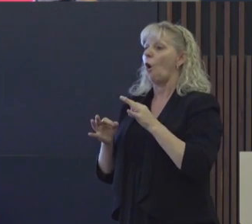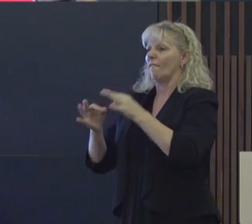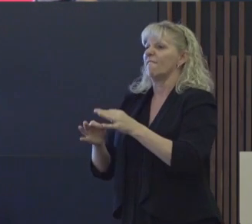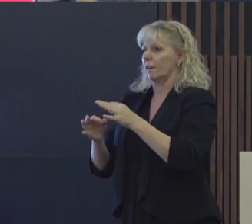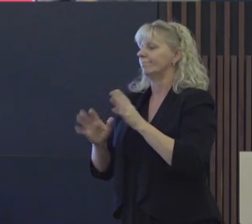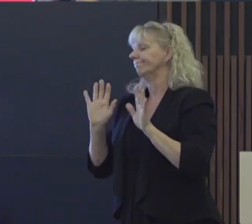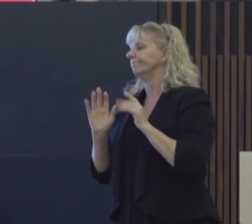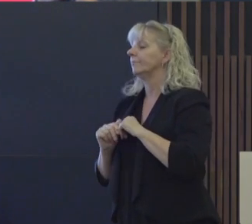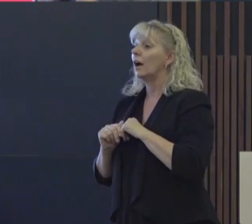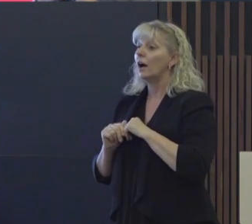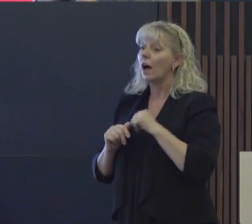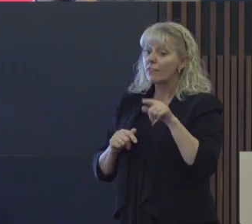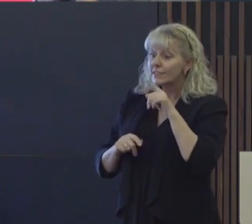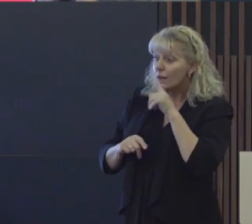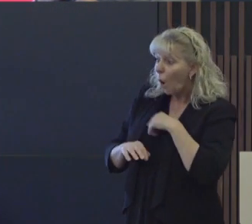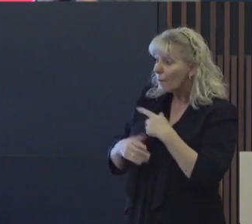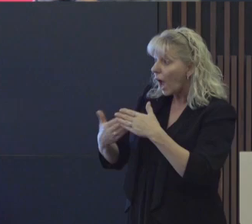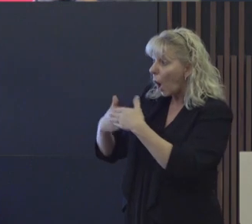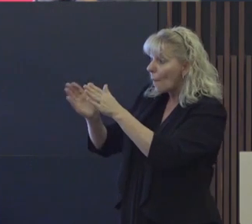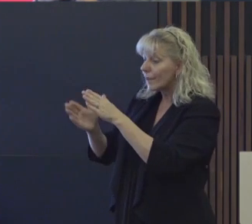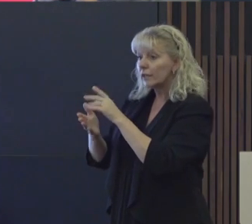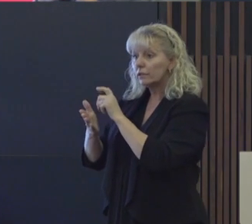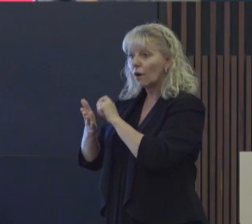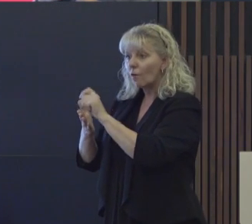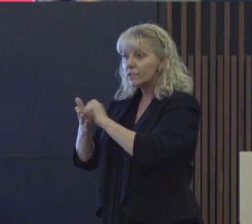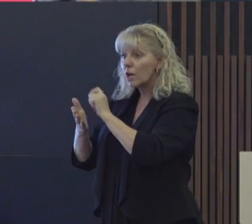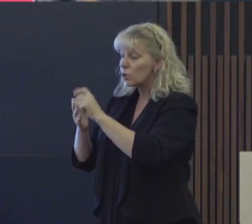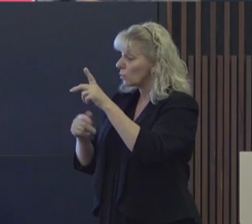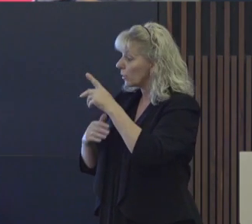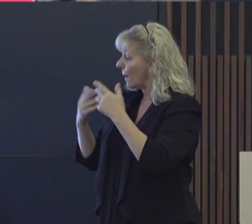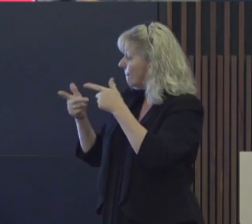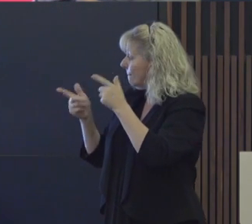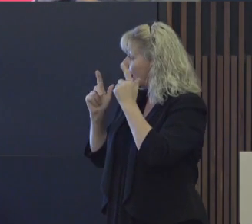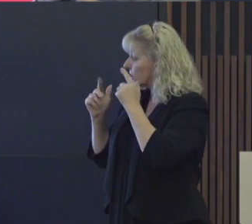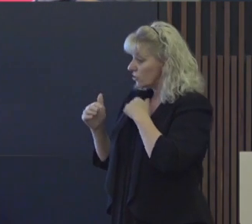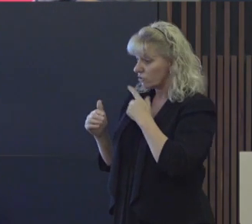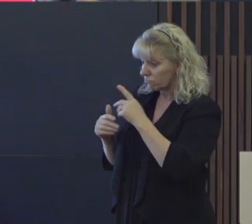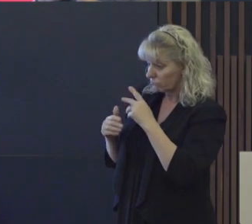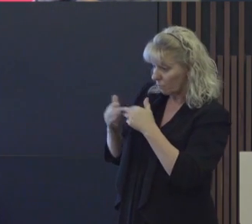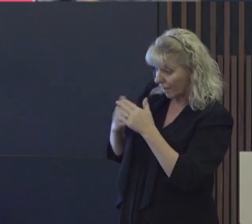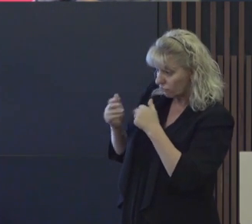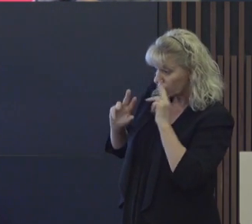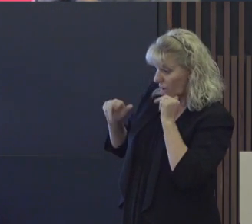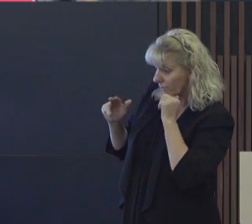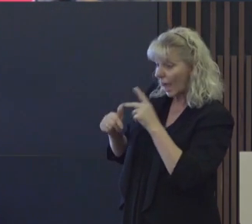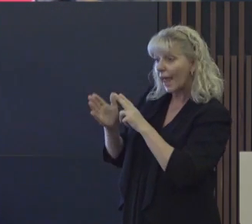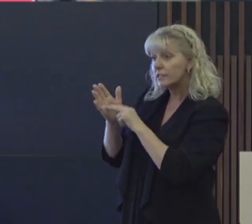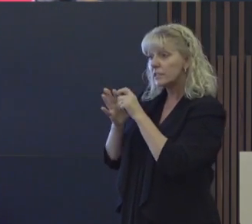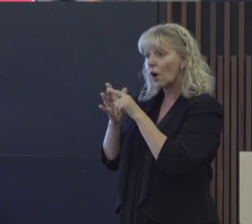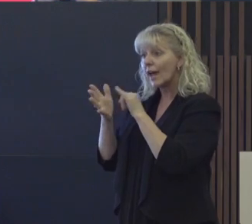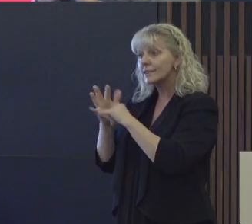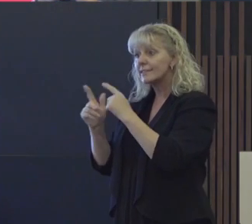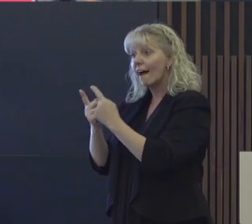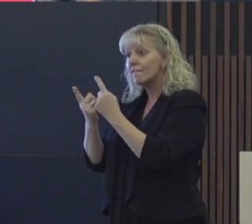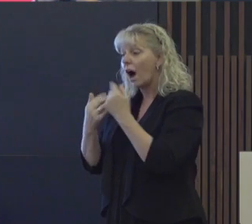in Geelong, and you could manage our NDIS stuff," which I'd been registering their NDIS stuff. So I said,